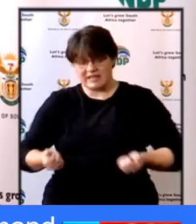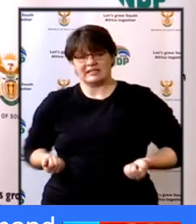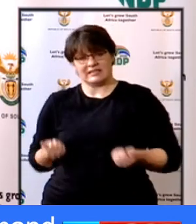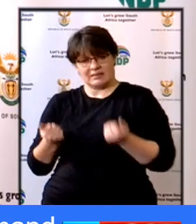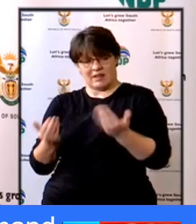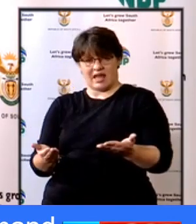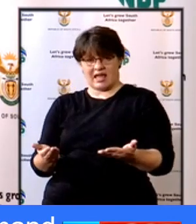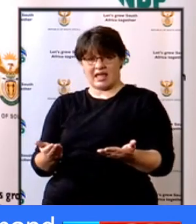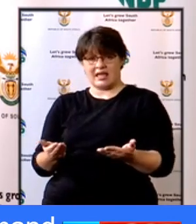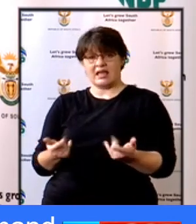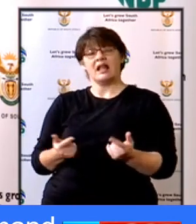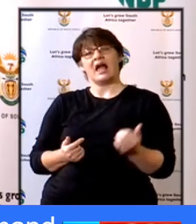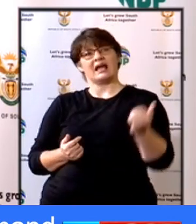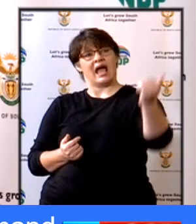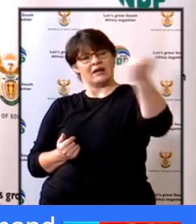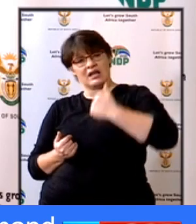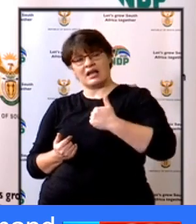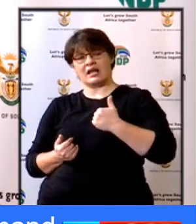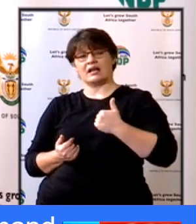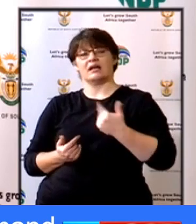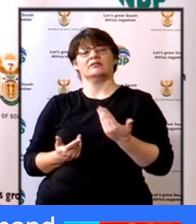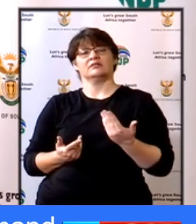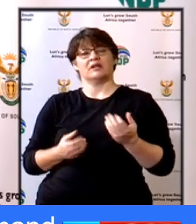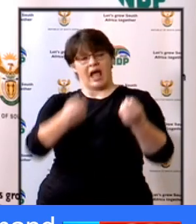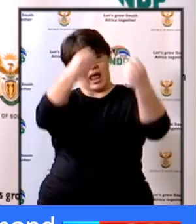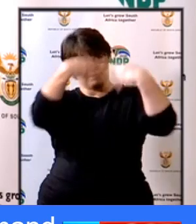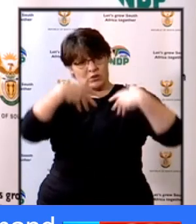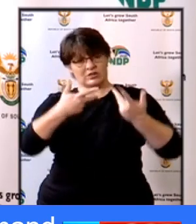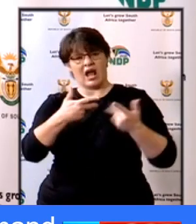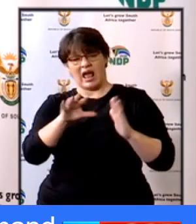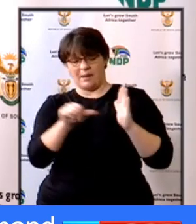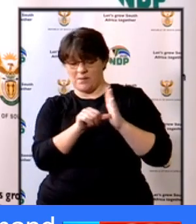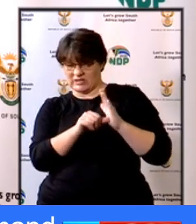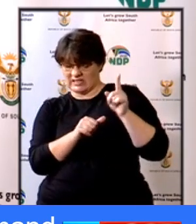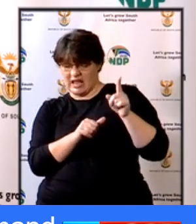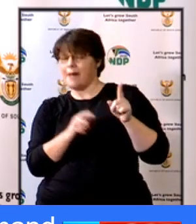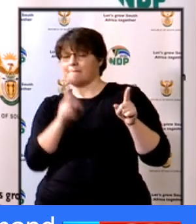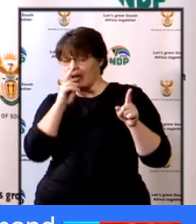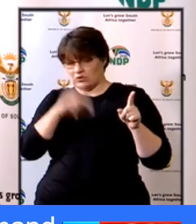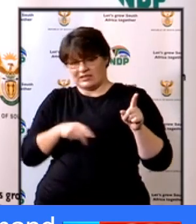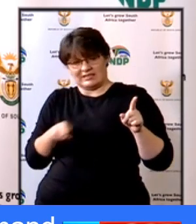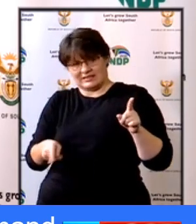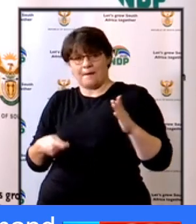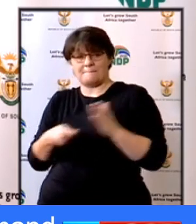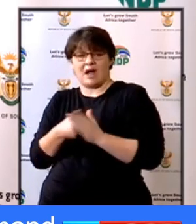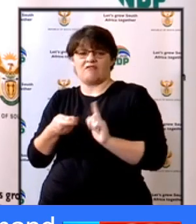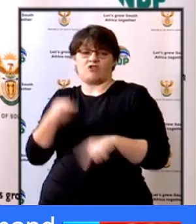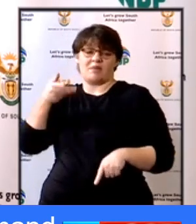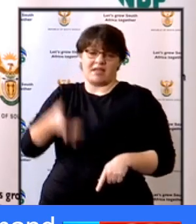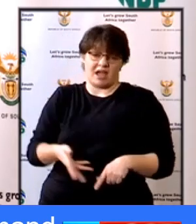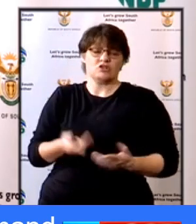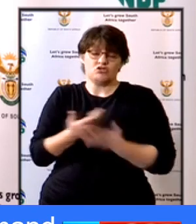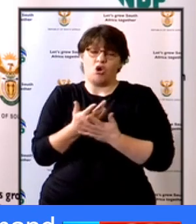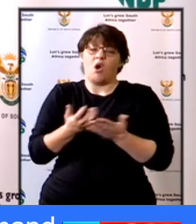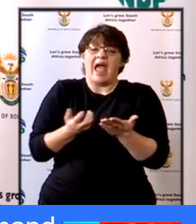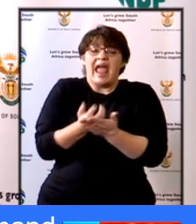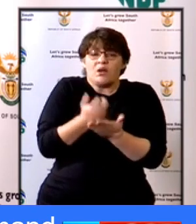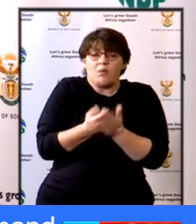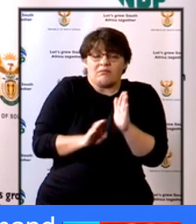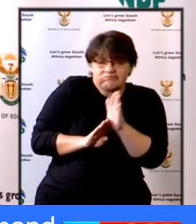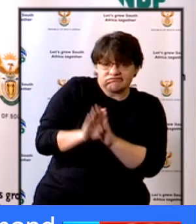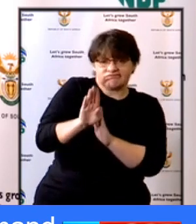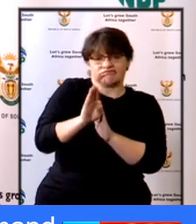what they call import substitution as key planks to support economic revival and